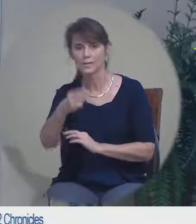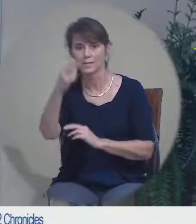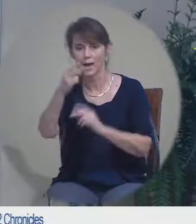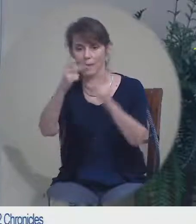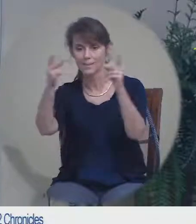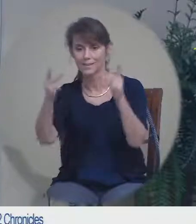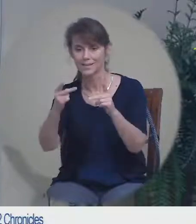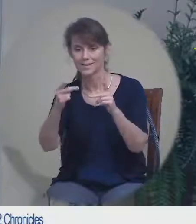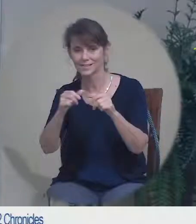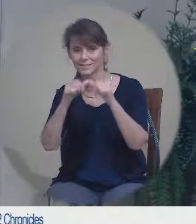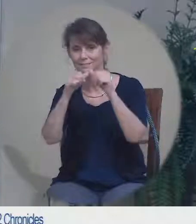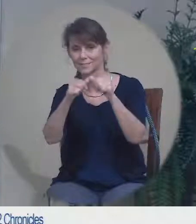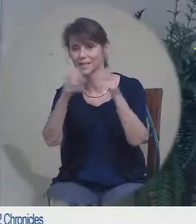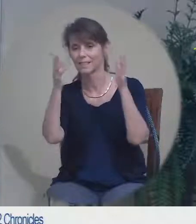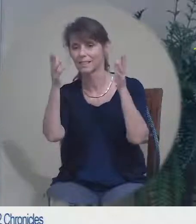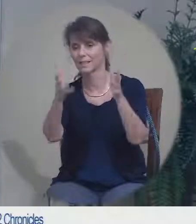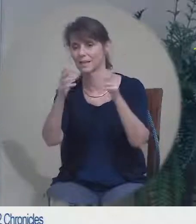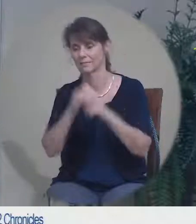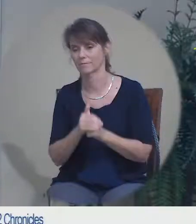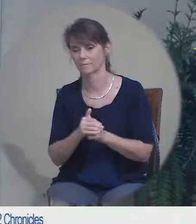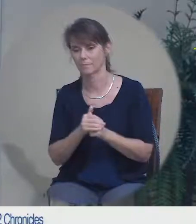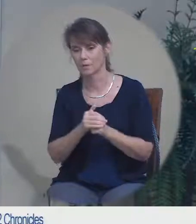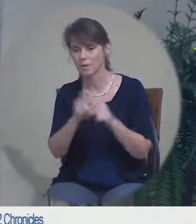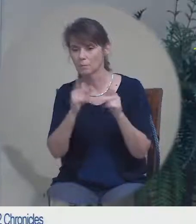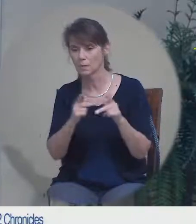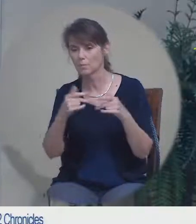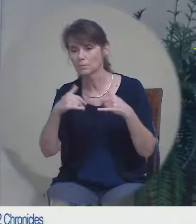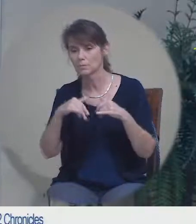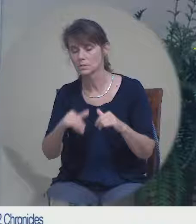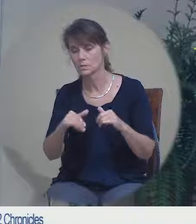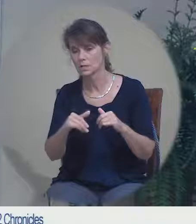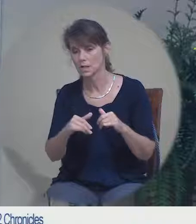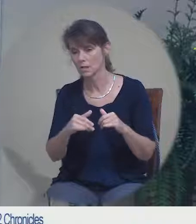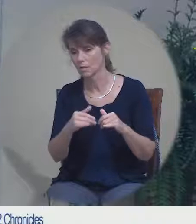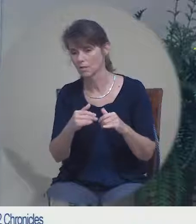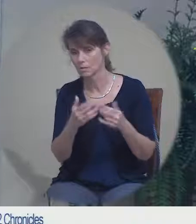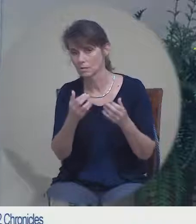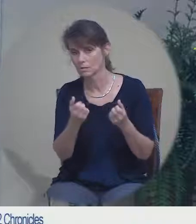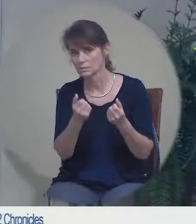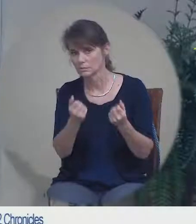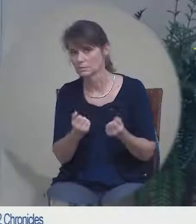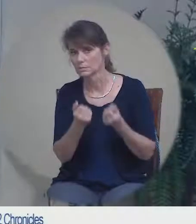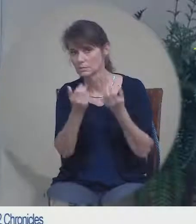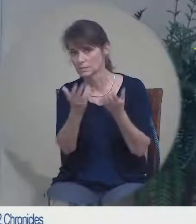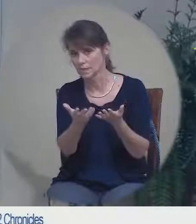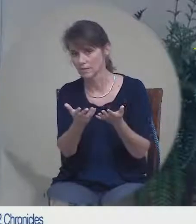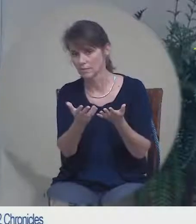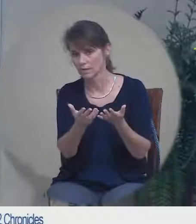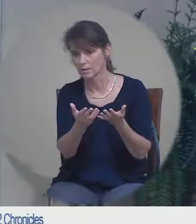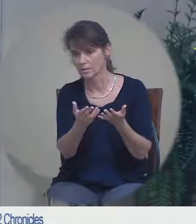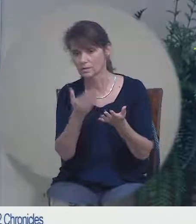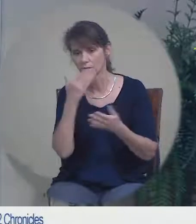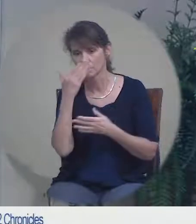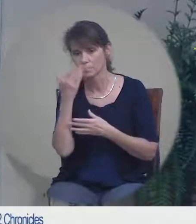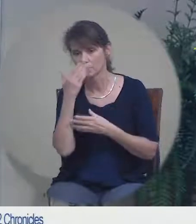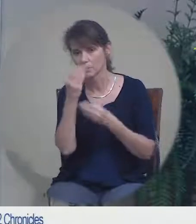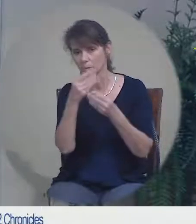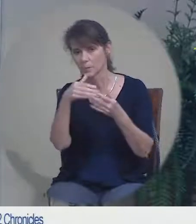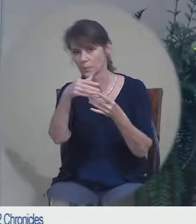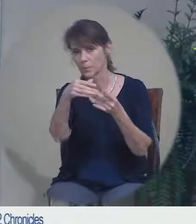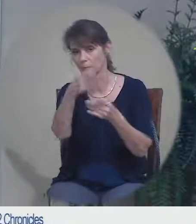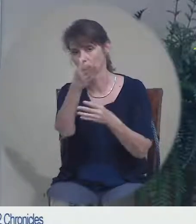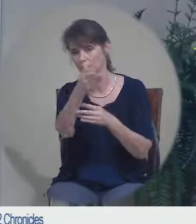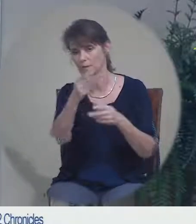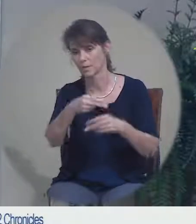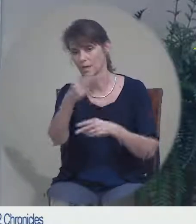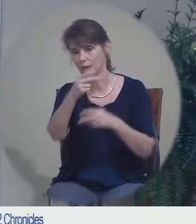The people still sacrificed and burned incense on the high place. Does the law of Moses say anything about that? So you see